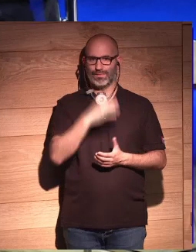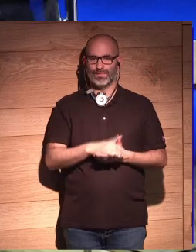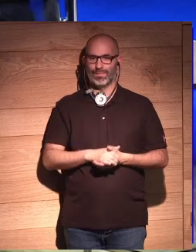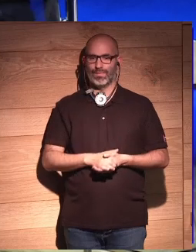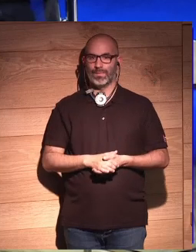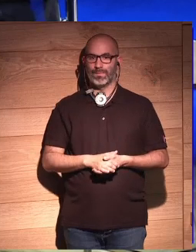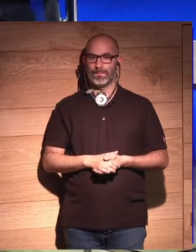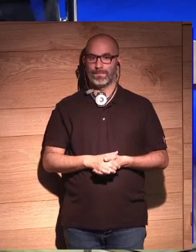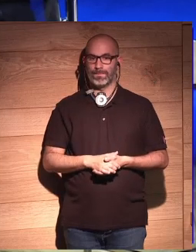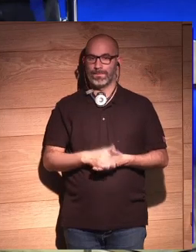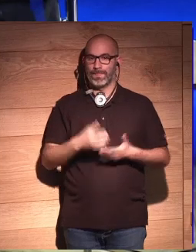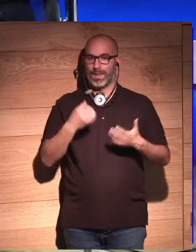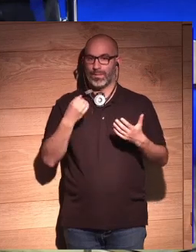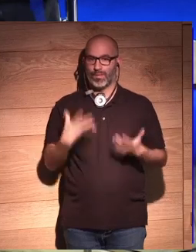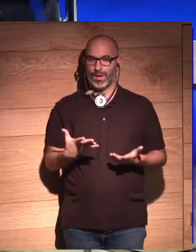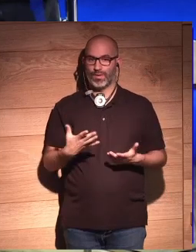Well,